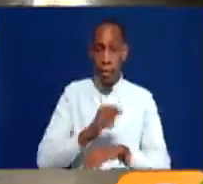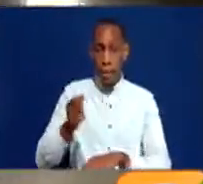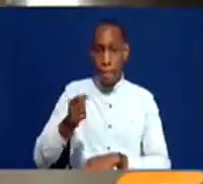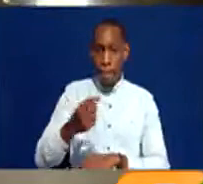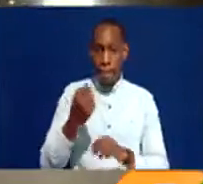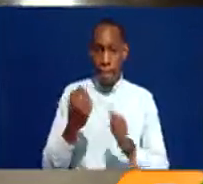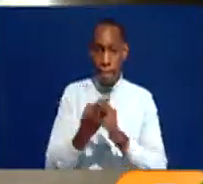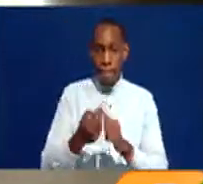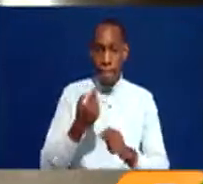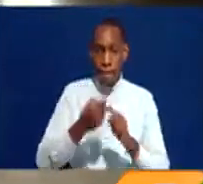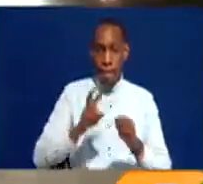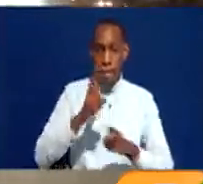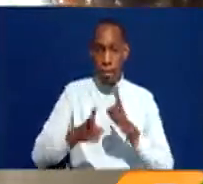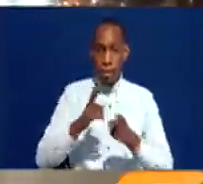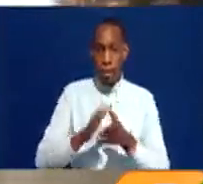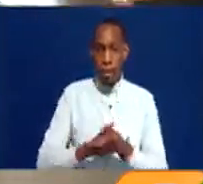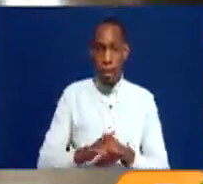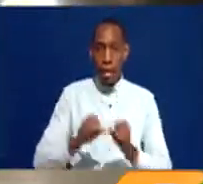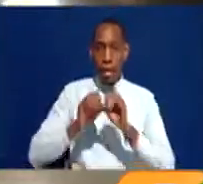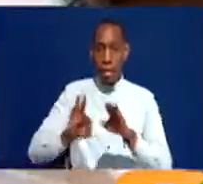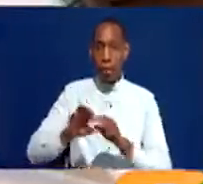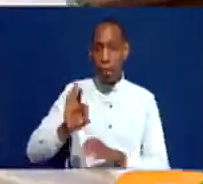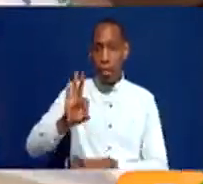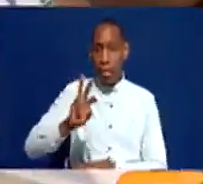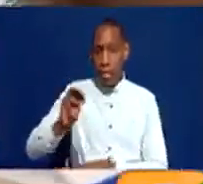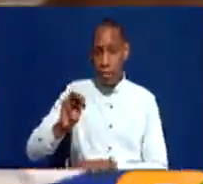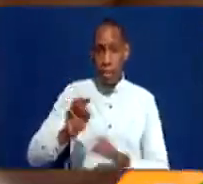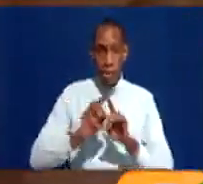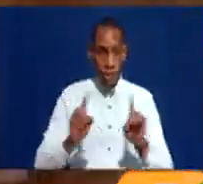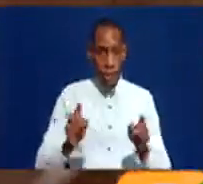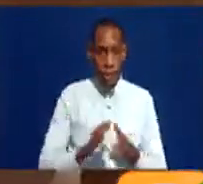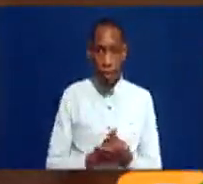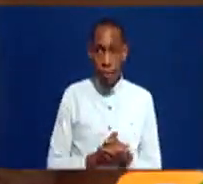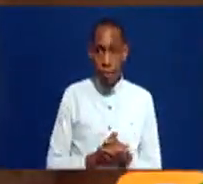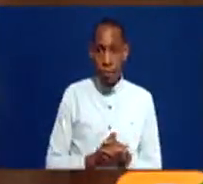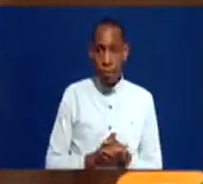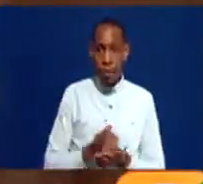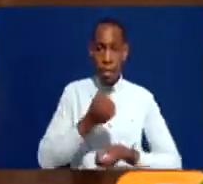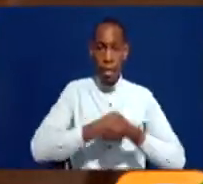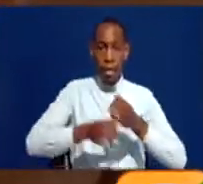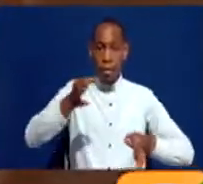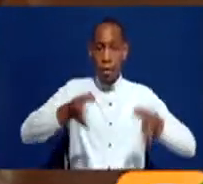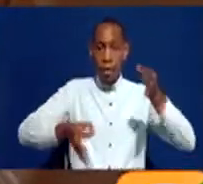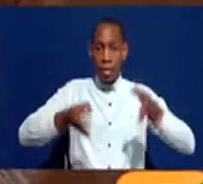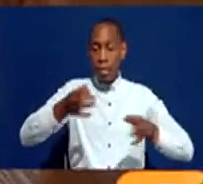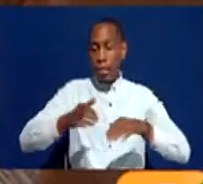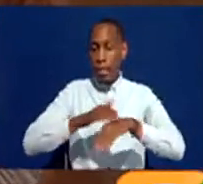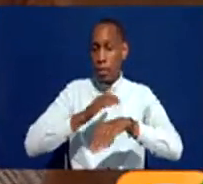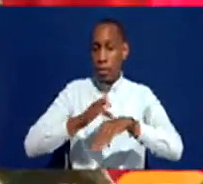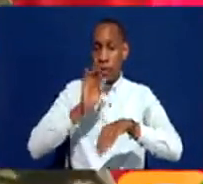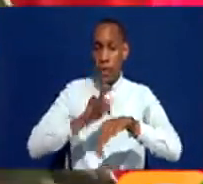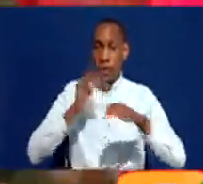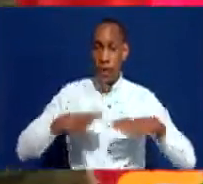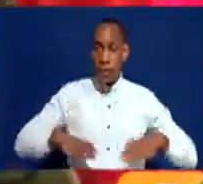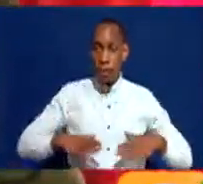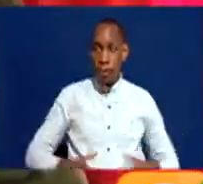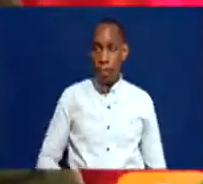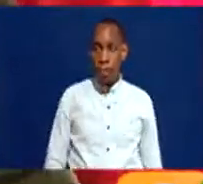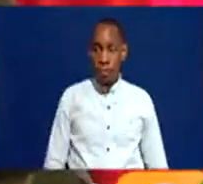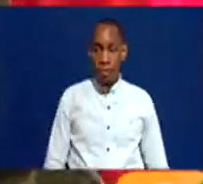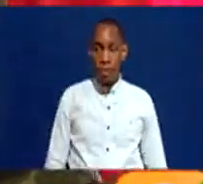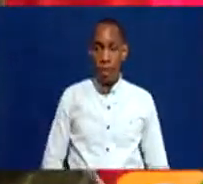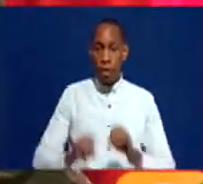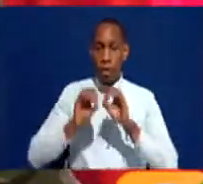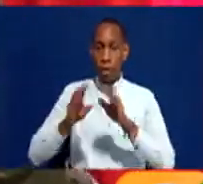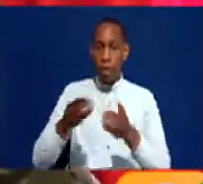2022, losing at least 3 million shillings. However, the wheels of justice turn slowly for the victims. Losing money